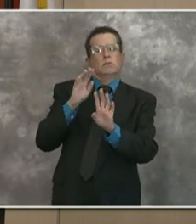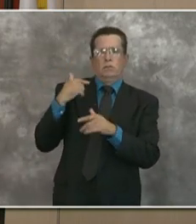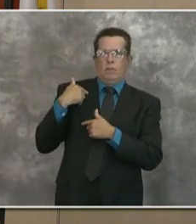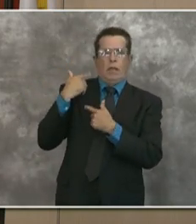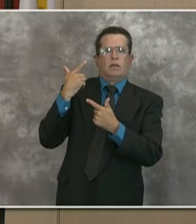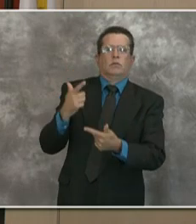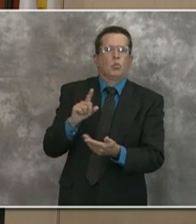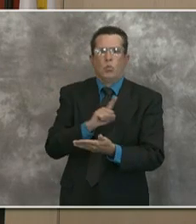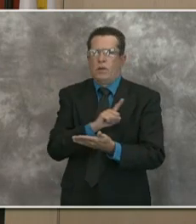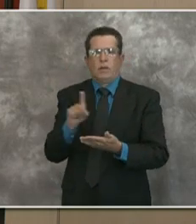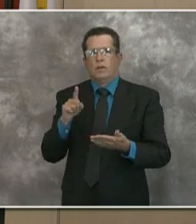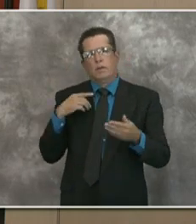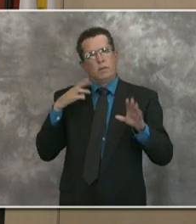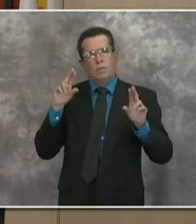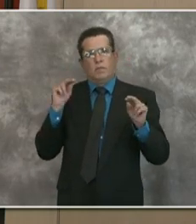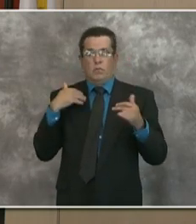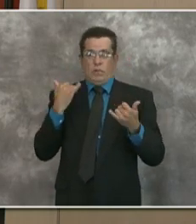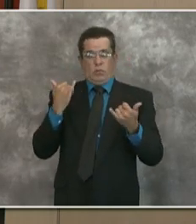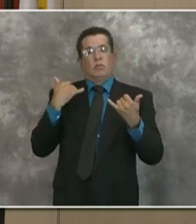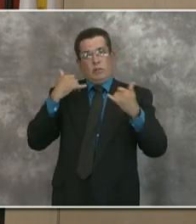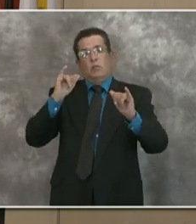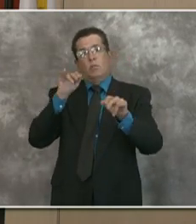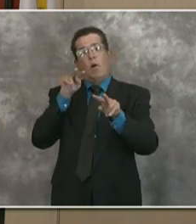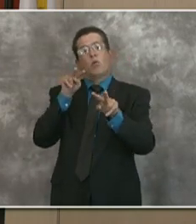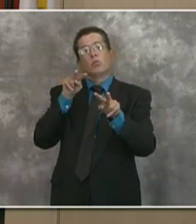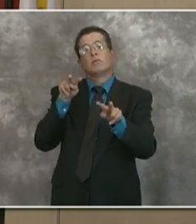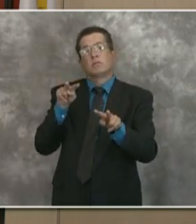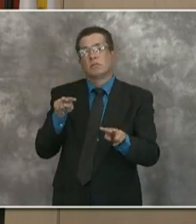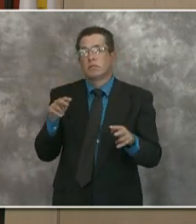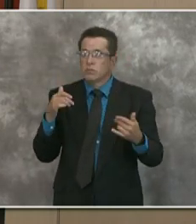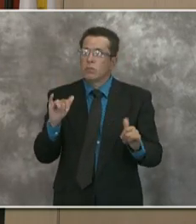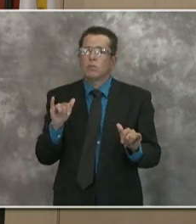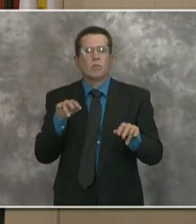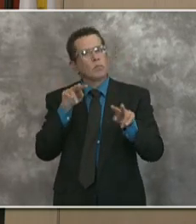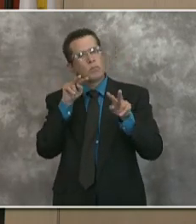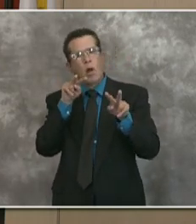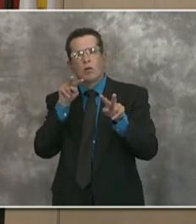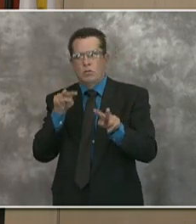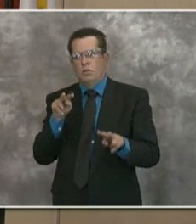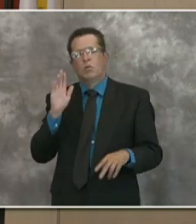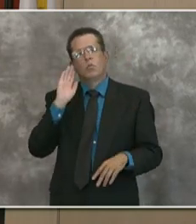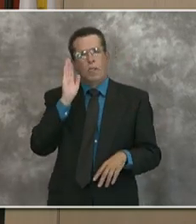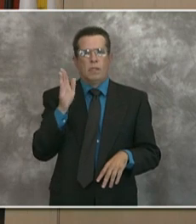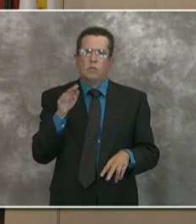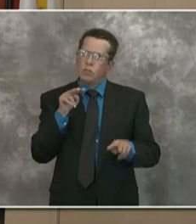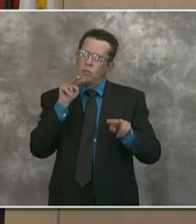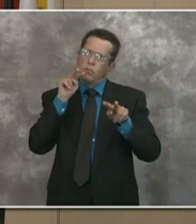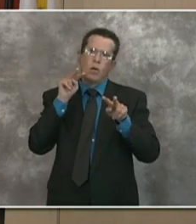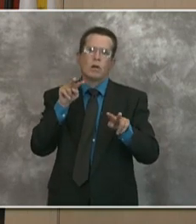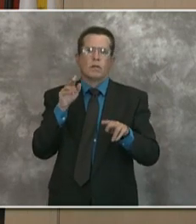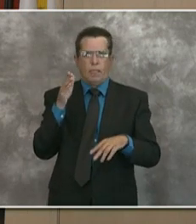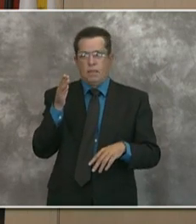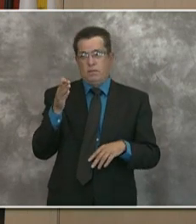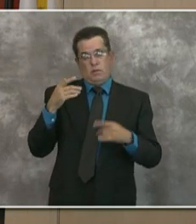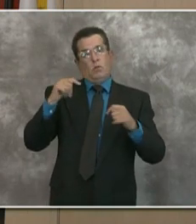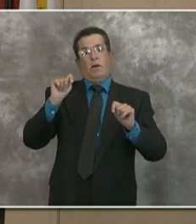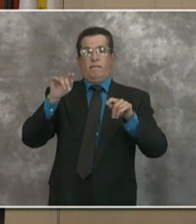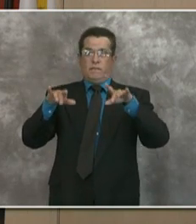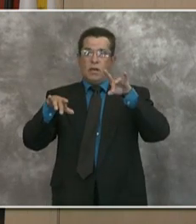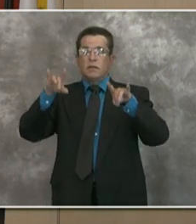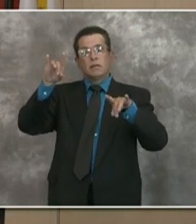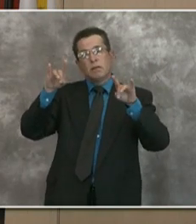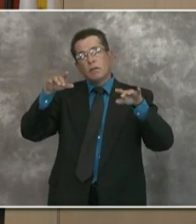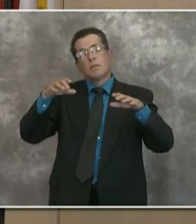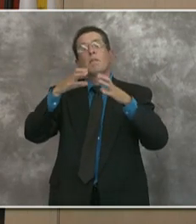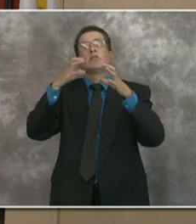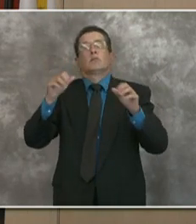week or so. We are continuously monitoring, and we'll stay on top of identifying as